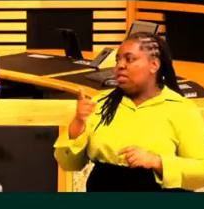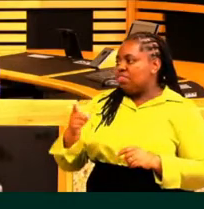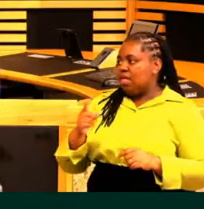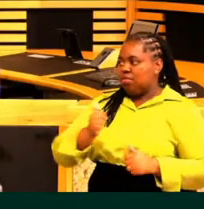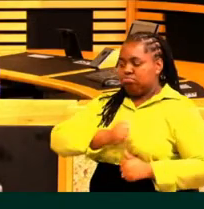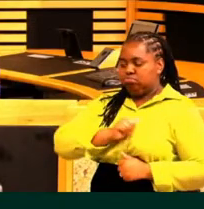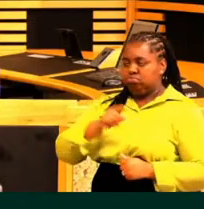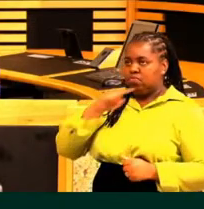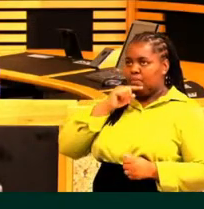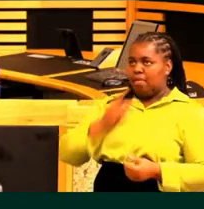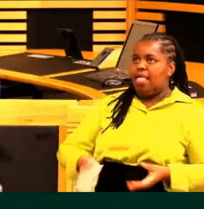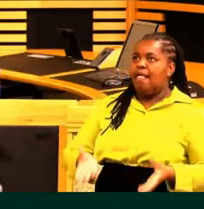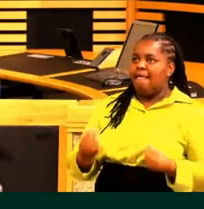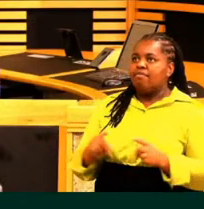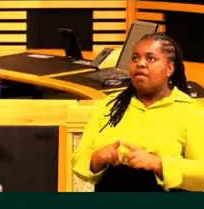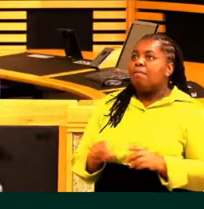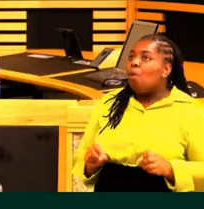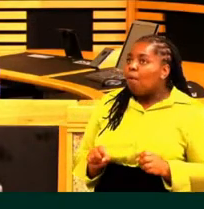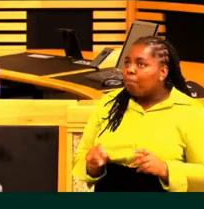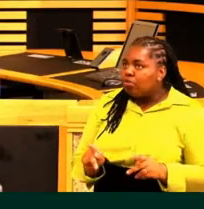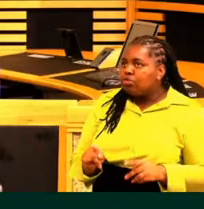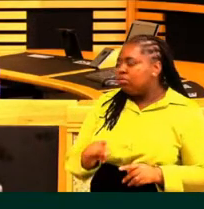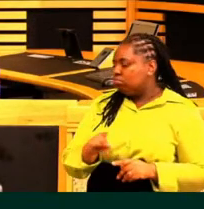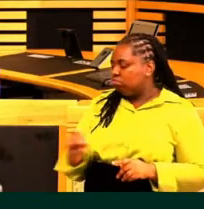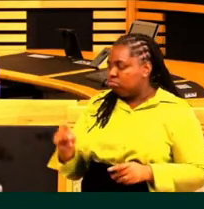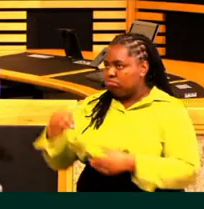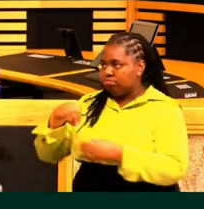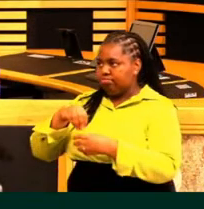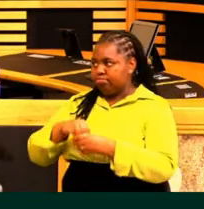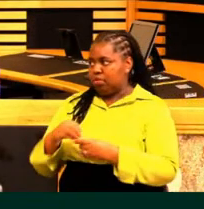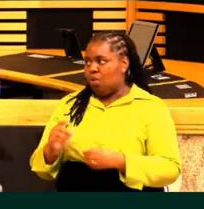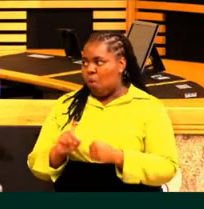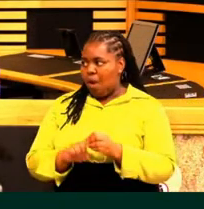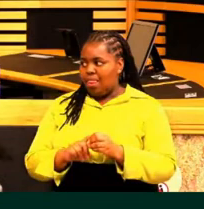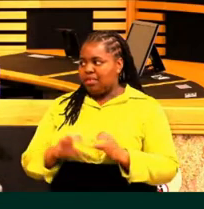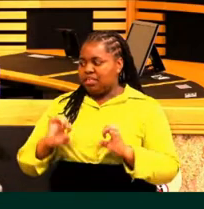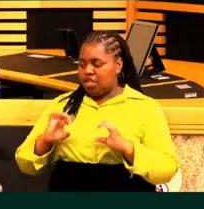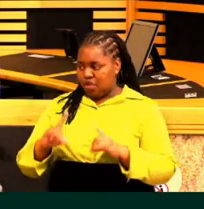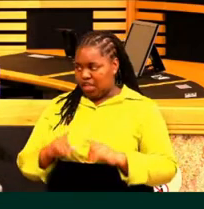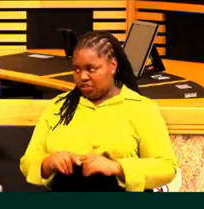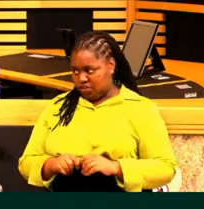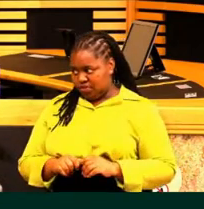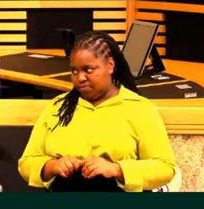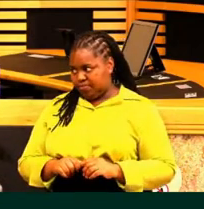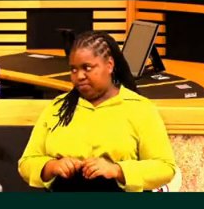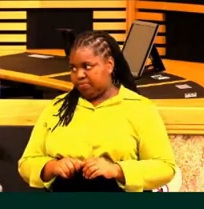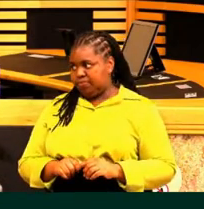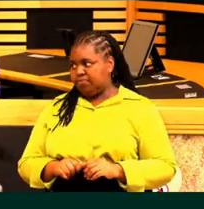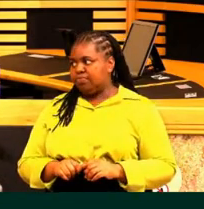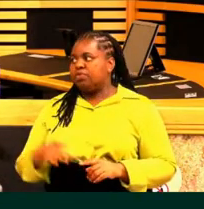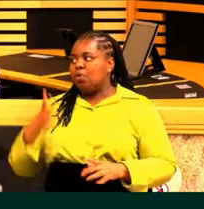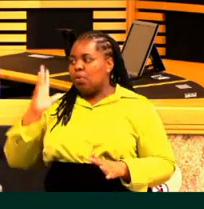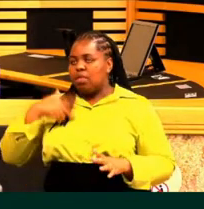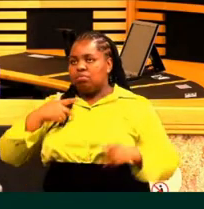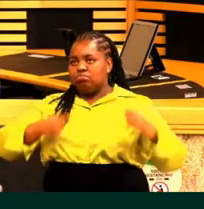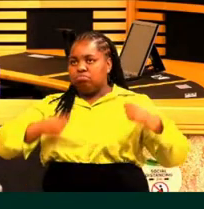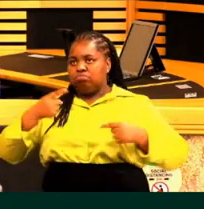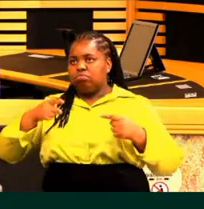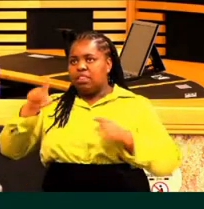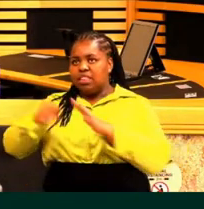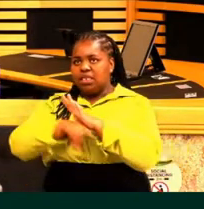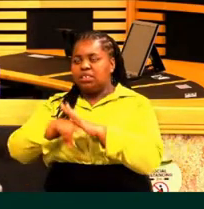have an opportunity to attain quality education we argued in the district